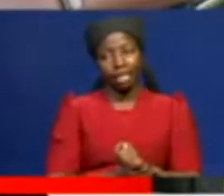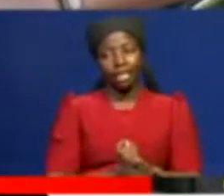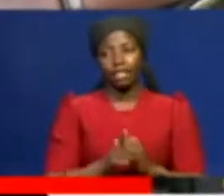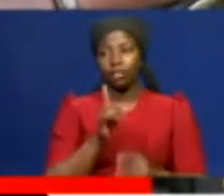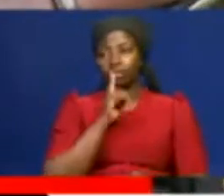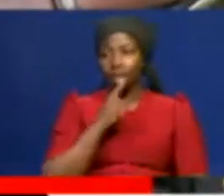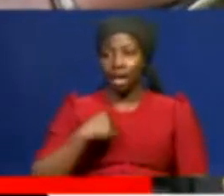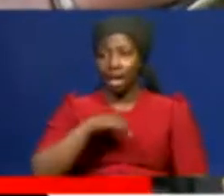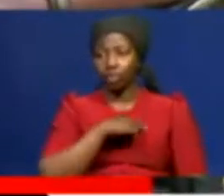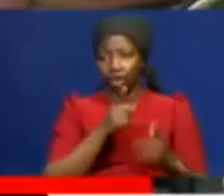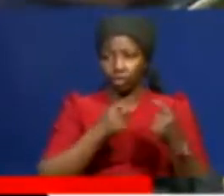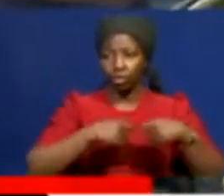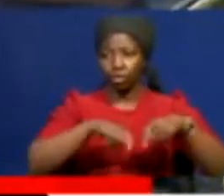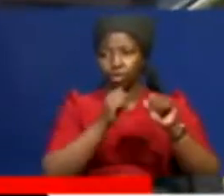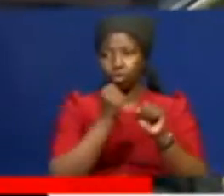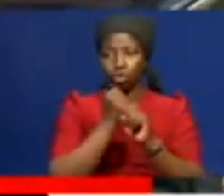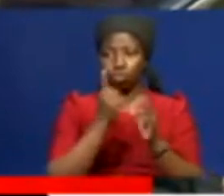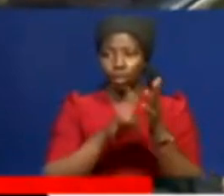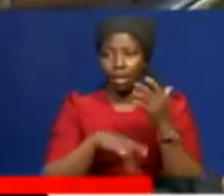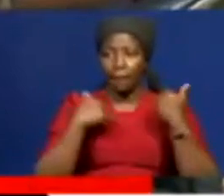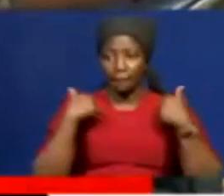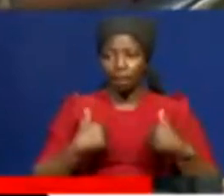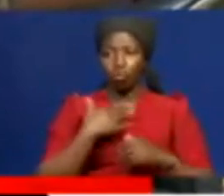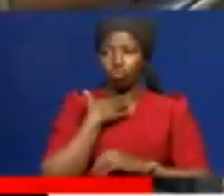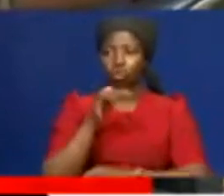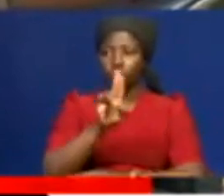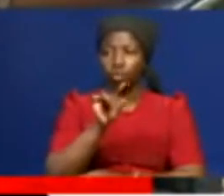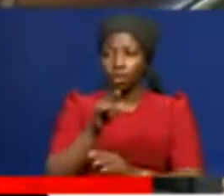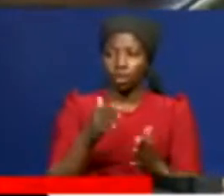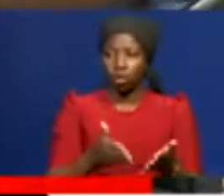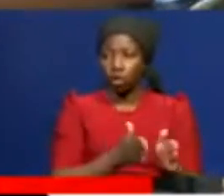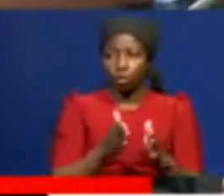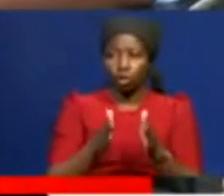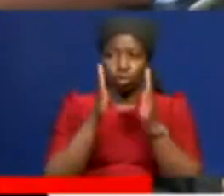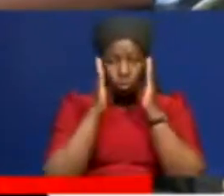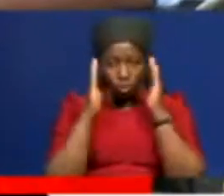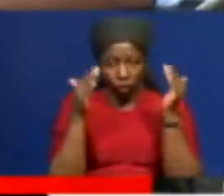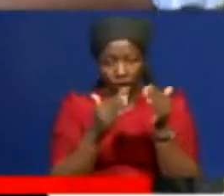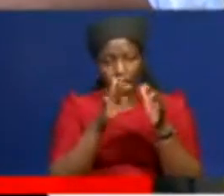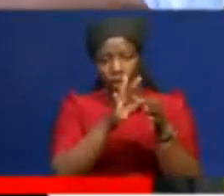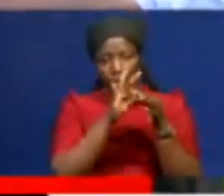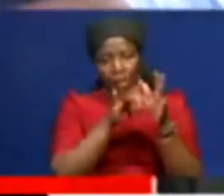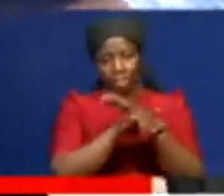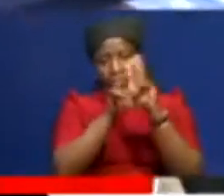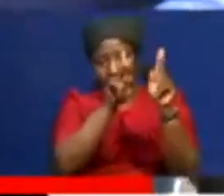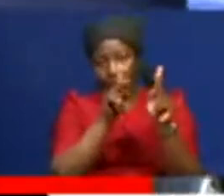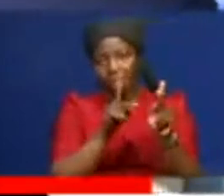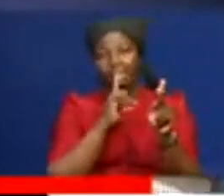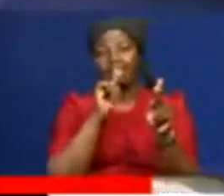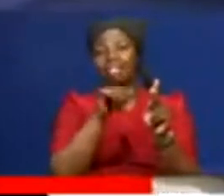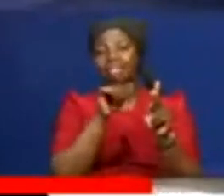we are trying to do, and I would really want to take this chance to look into the face of corporates in Kisumu and tell them this is an opportunity, this is a